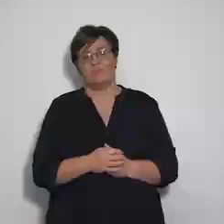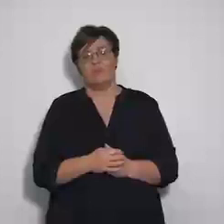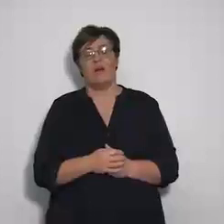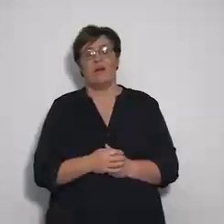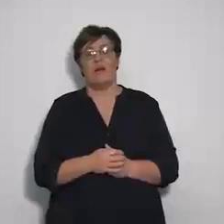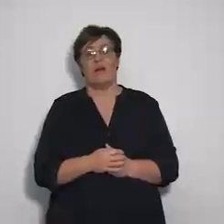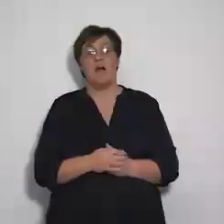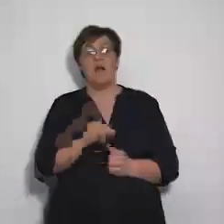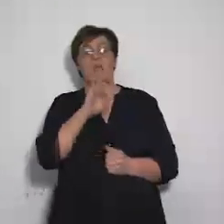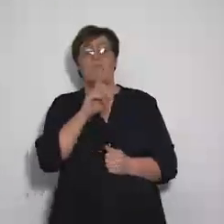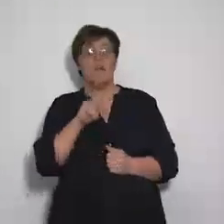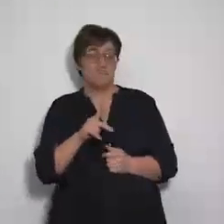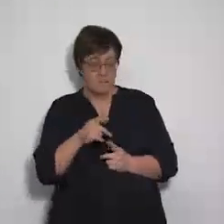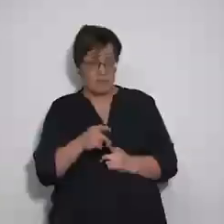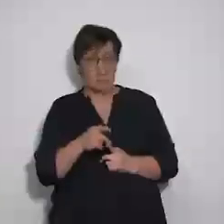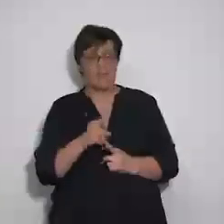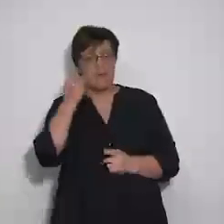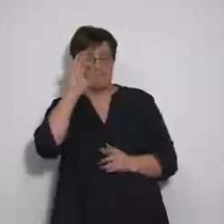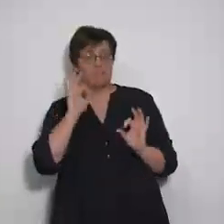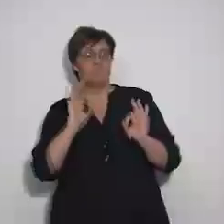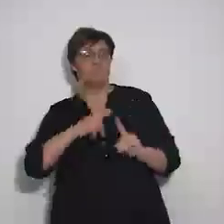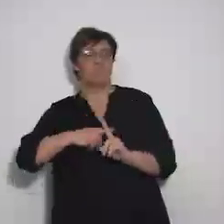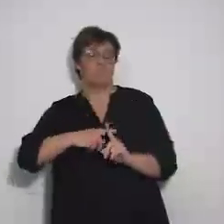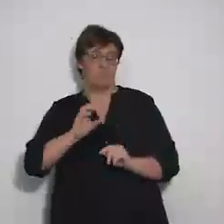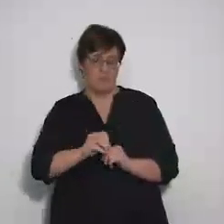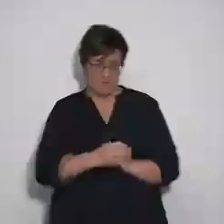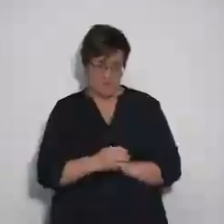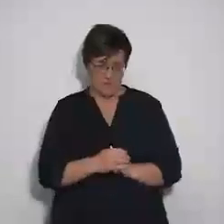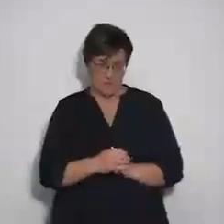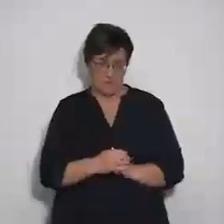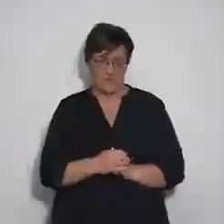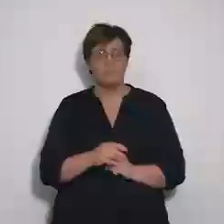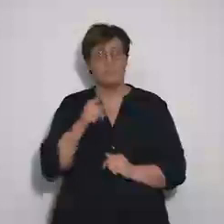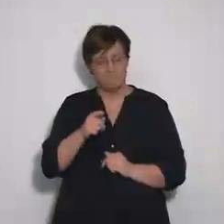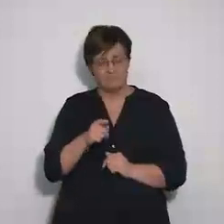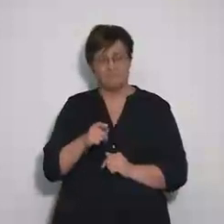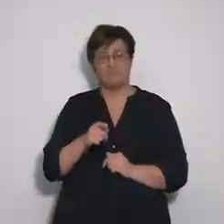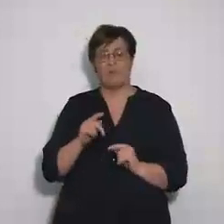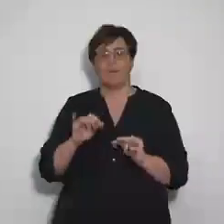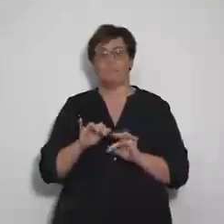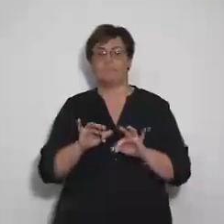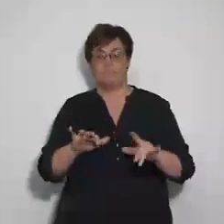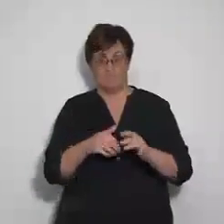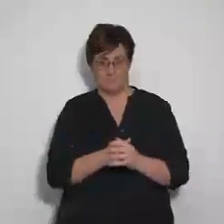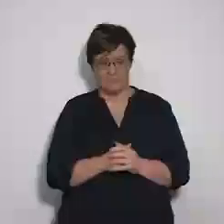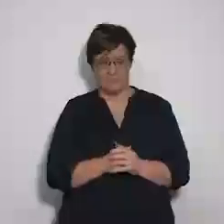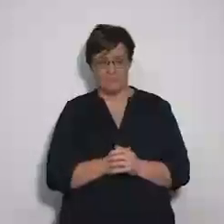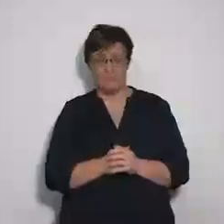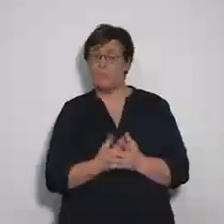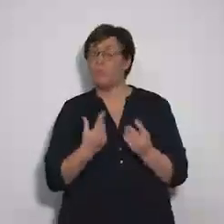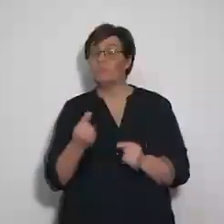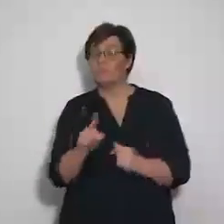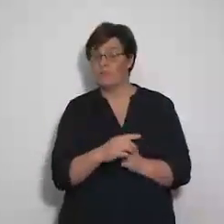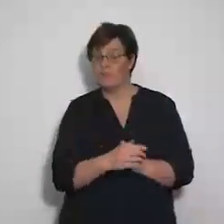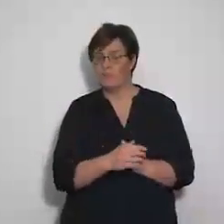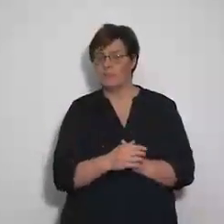to keep our flask at the ideal temperature for these bacteria. So